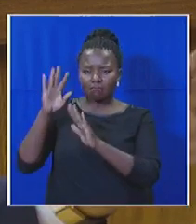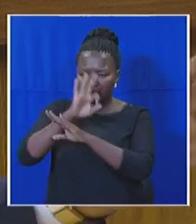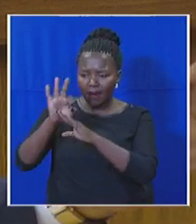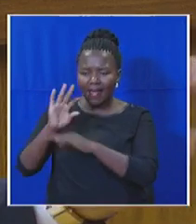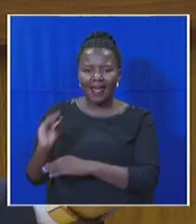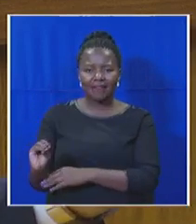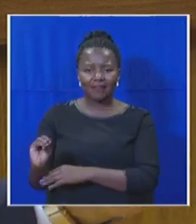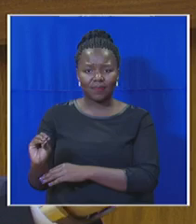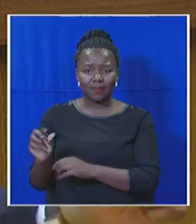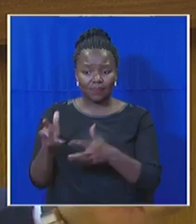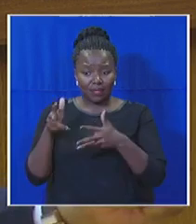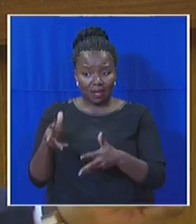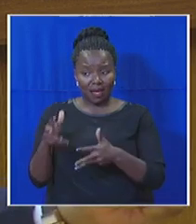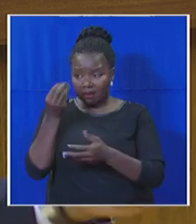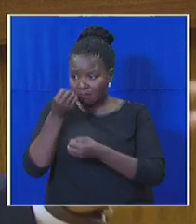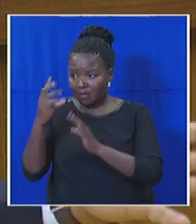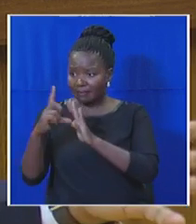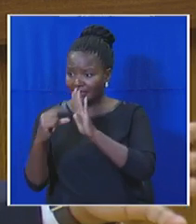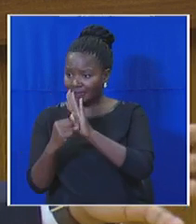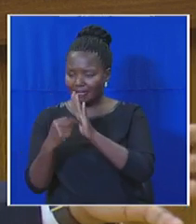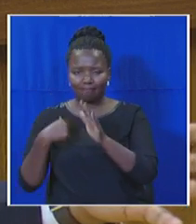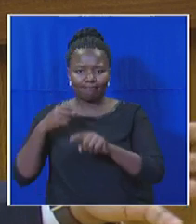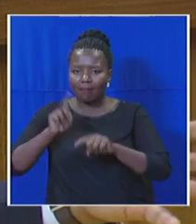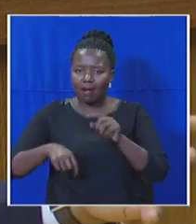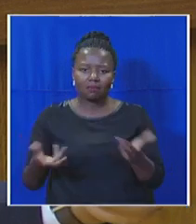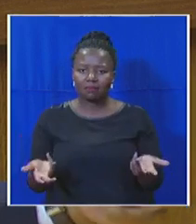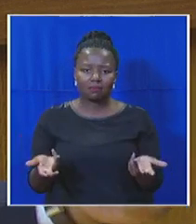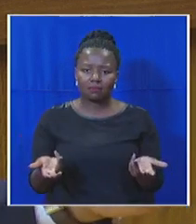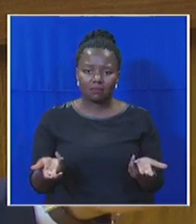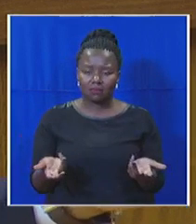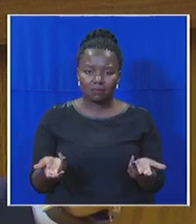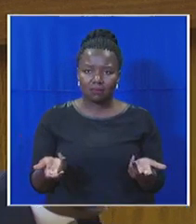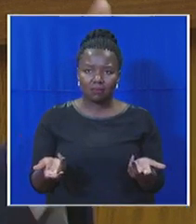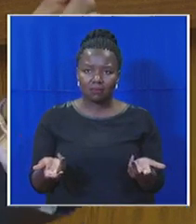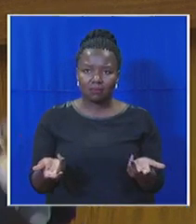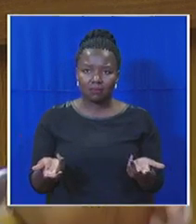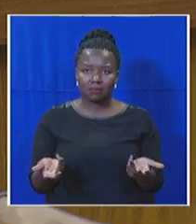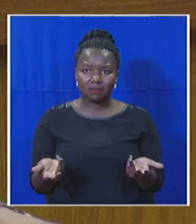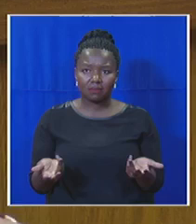I can't tell you about the time frames because I don't have those details.